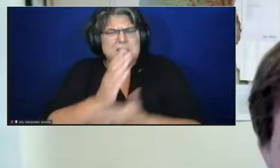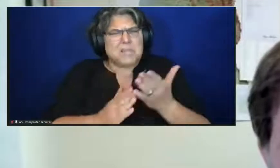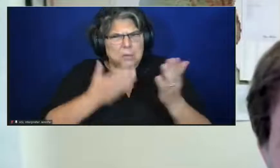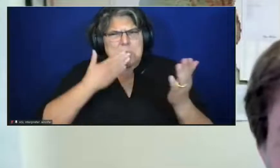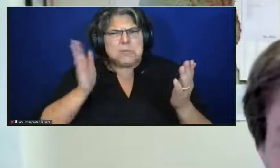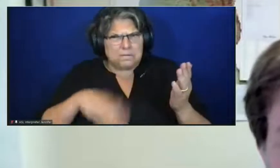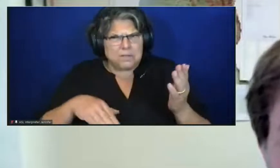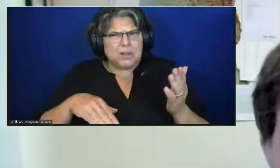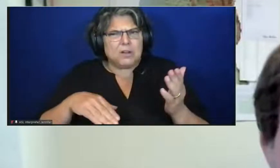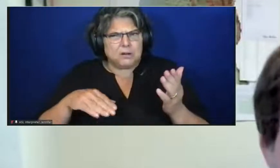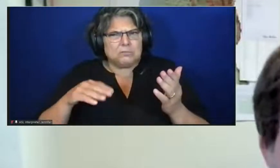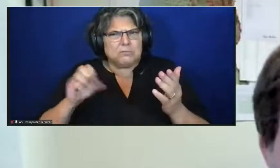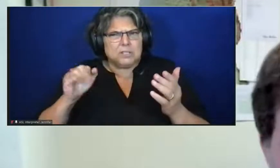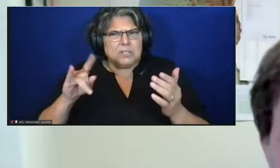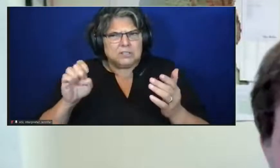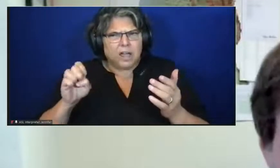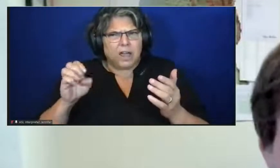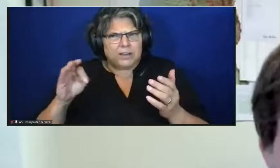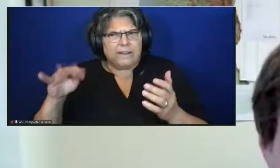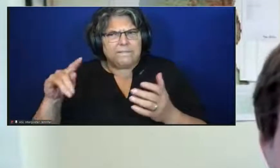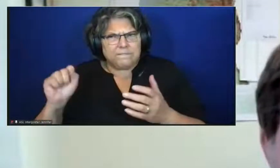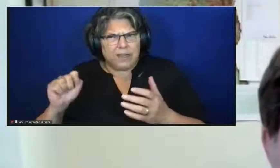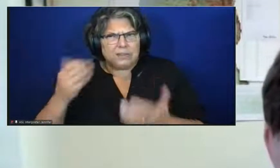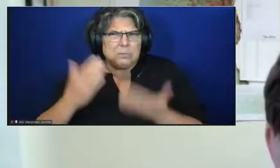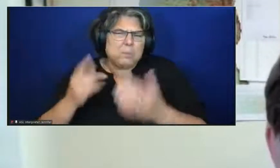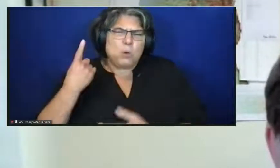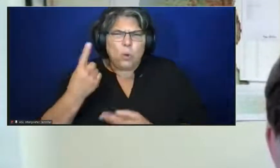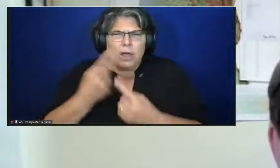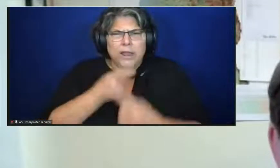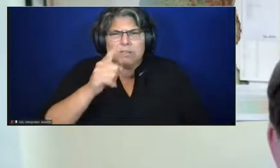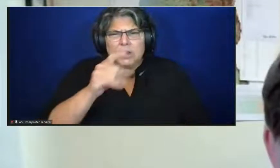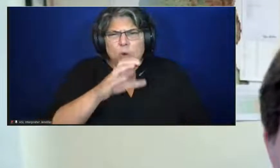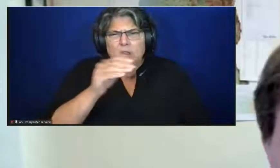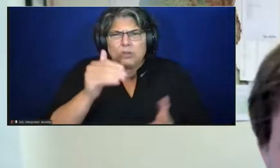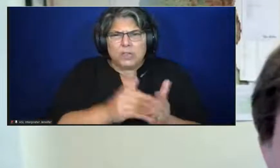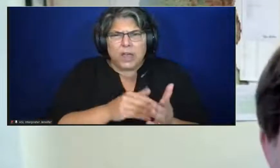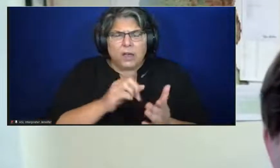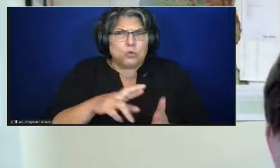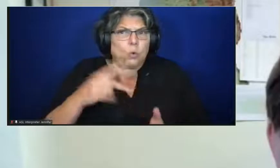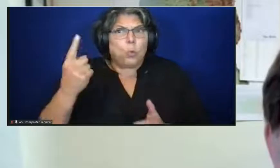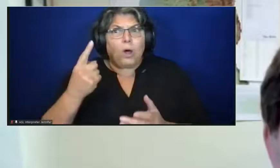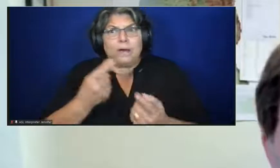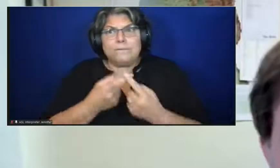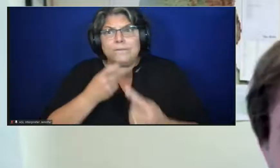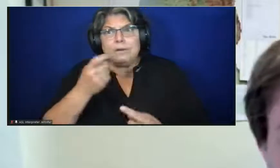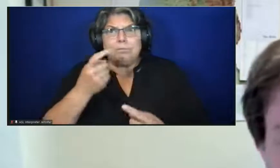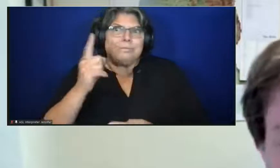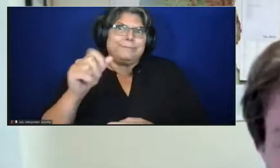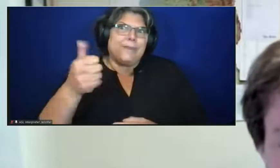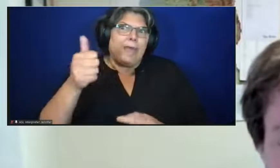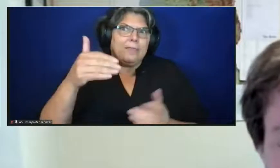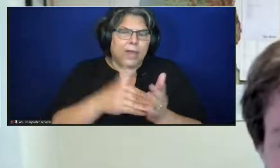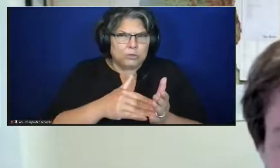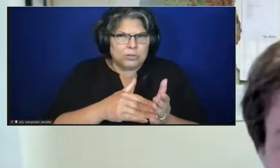that happen 1 in 100,000 or even 1 in 10,000. But we